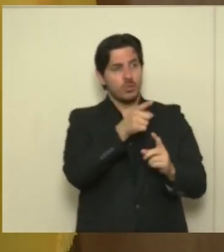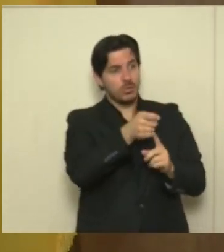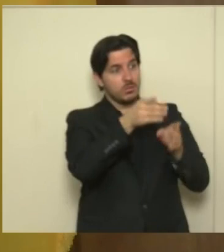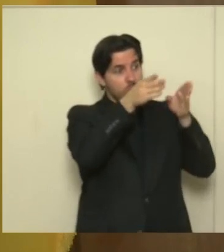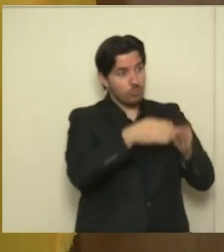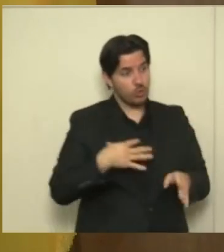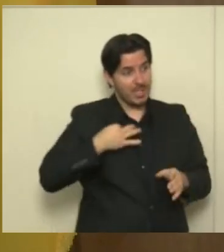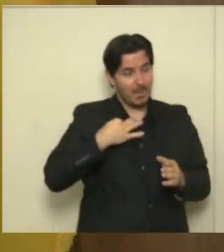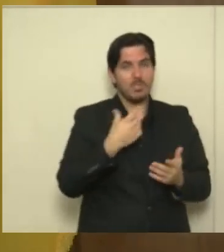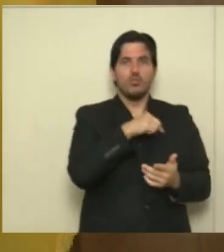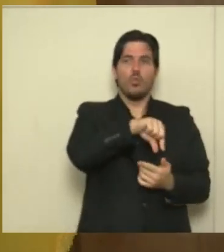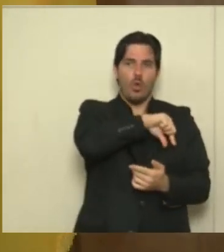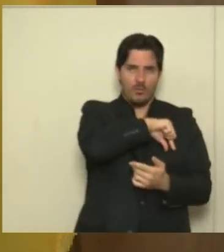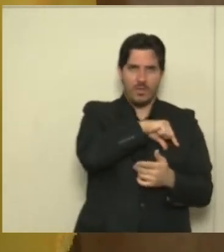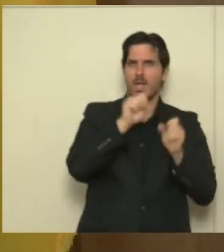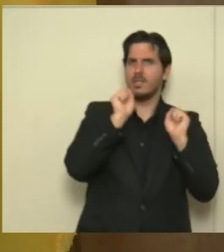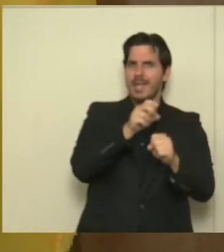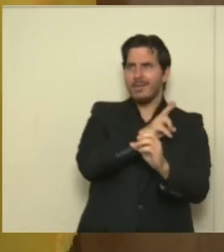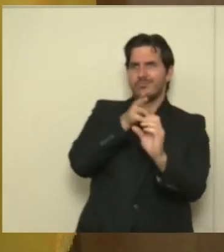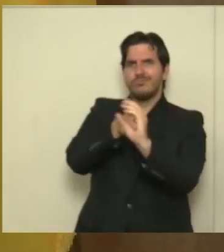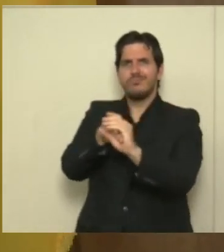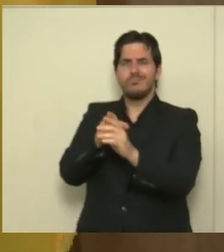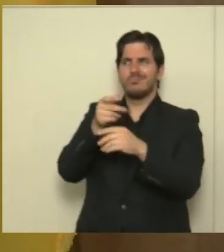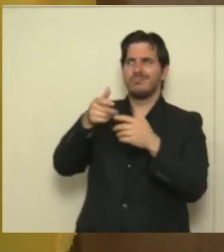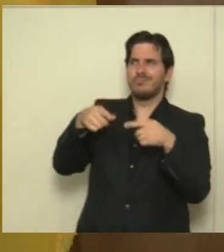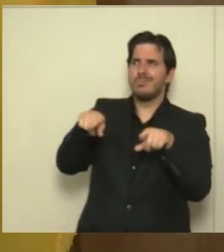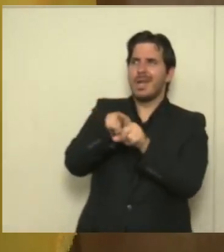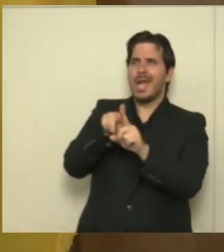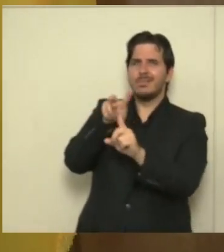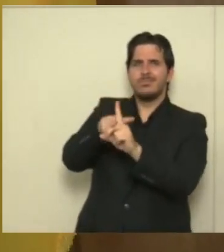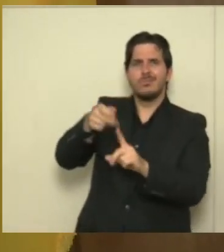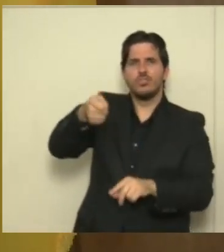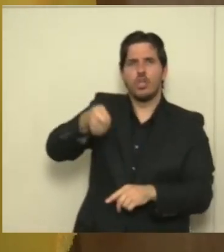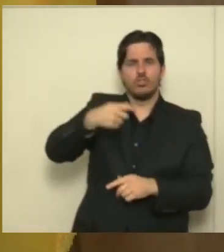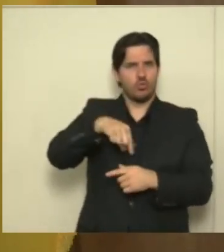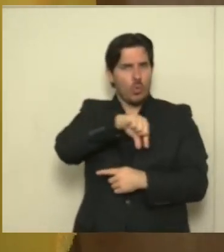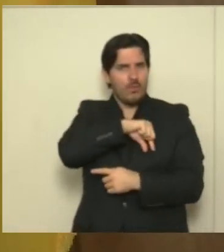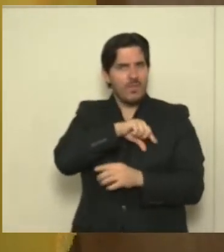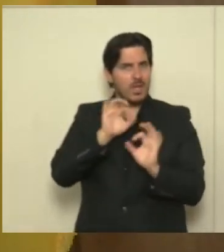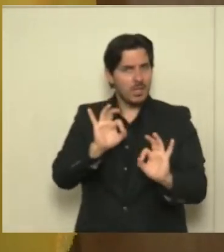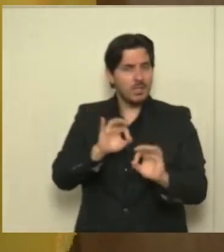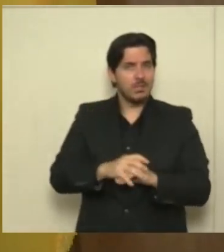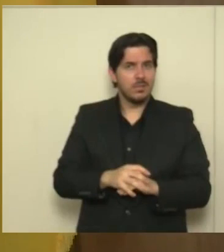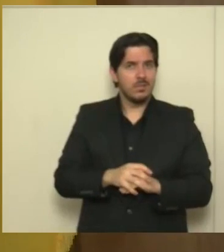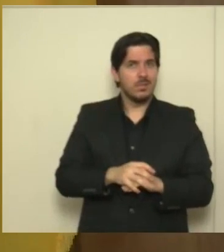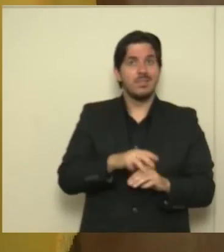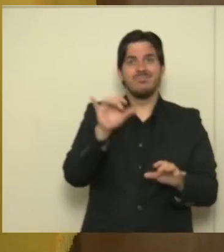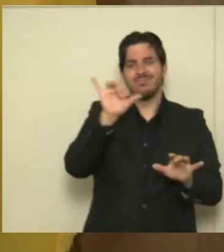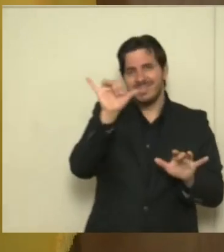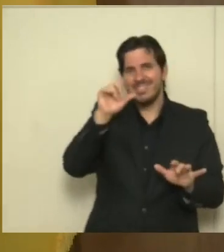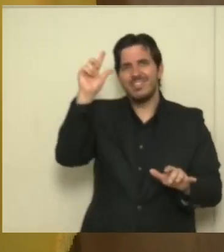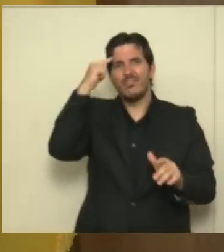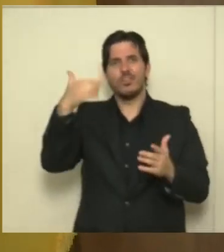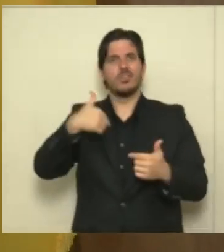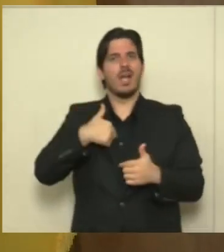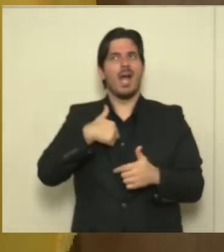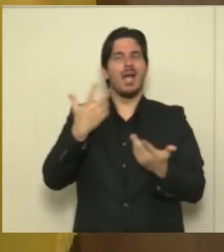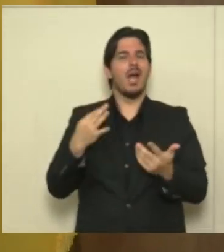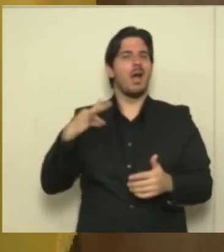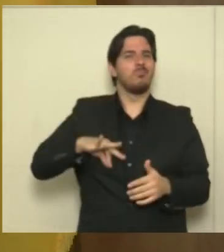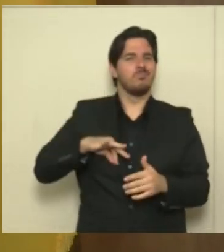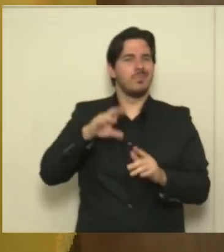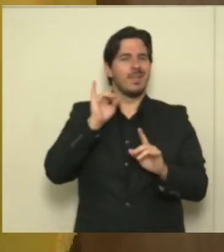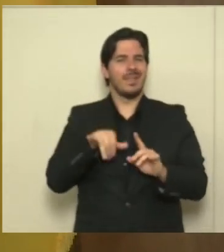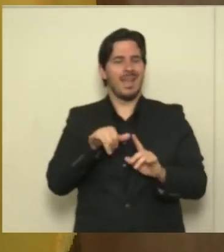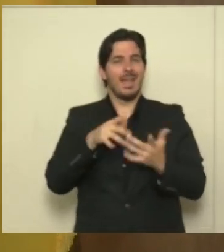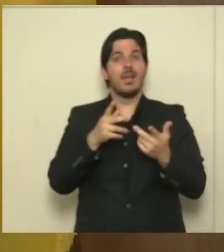qualified and ready to do that work. So I get a, like all governors, I get a leg up in that regard. So the folks